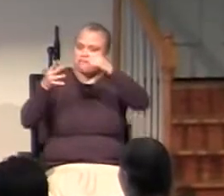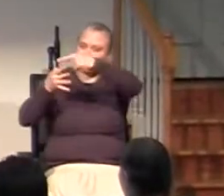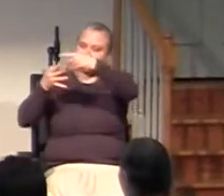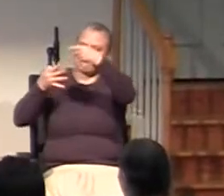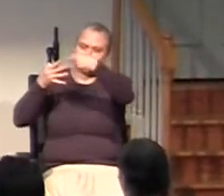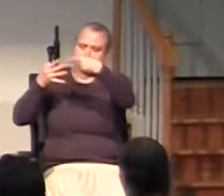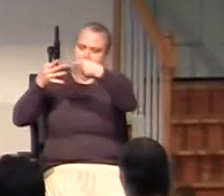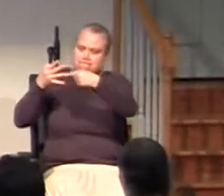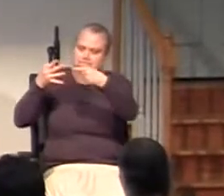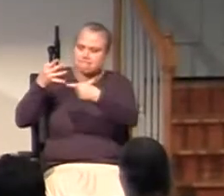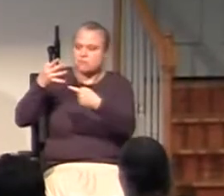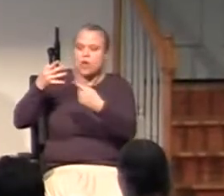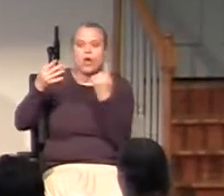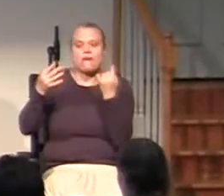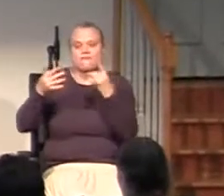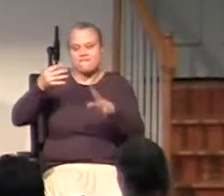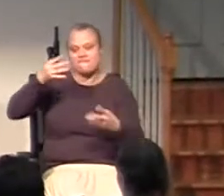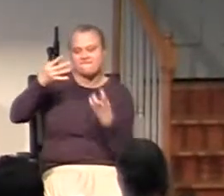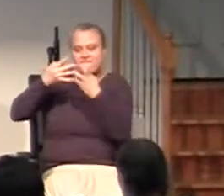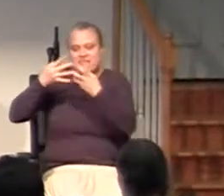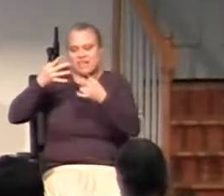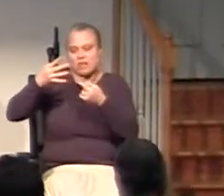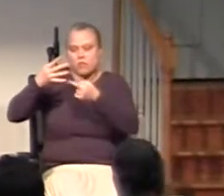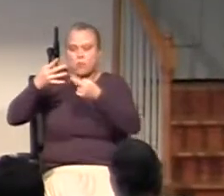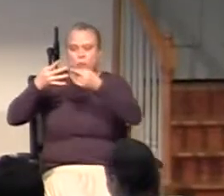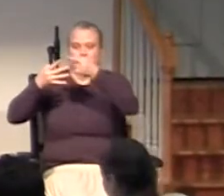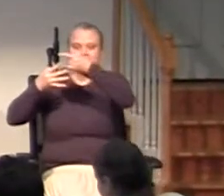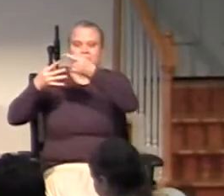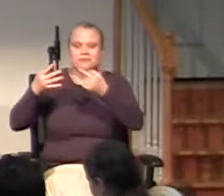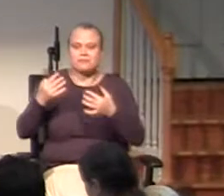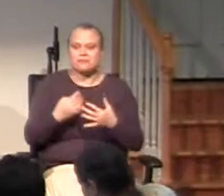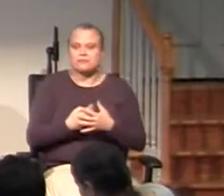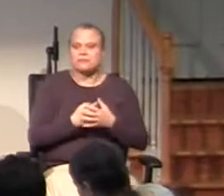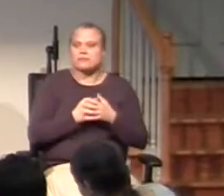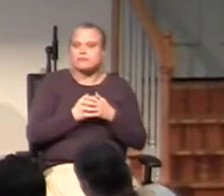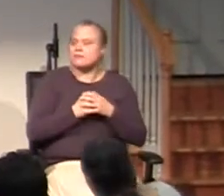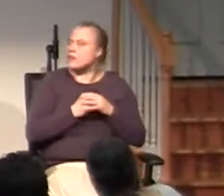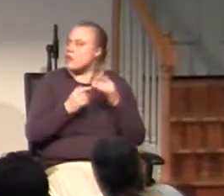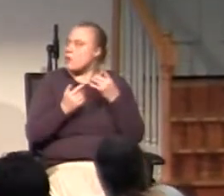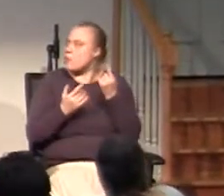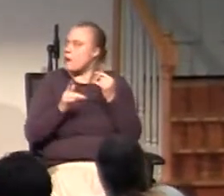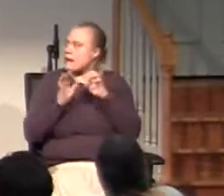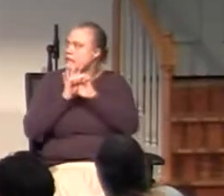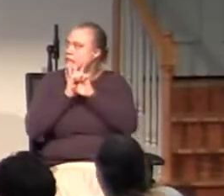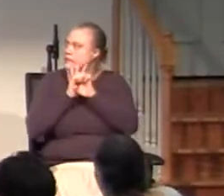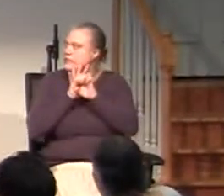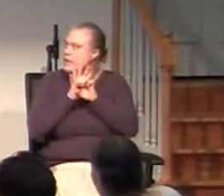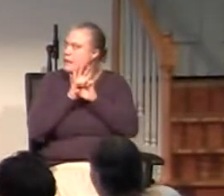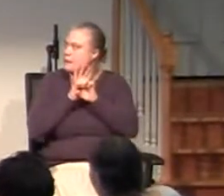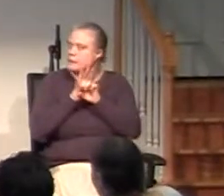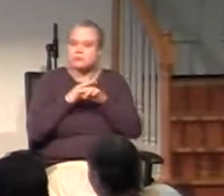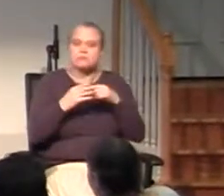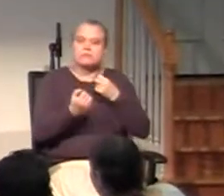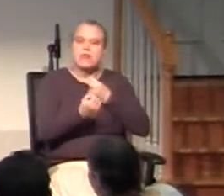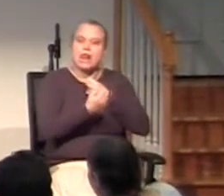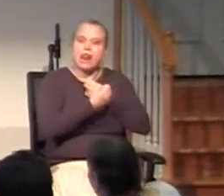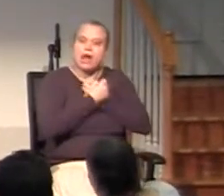In fact, there are some words that come under all of these. And I'll use an example of that with